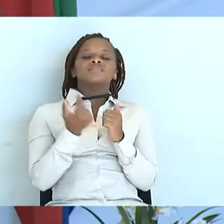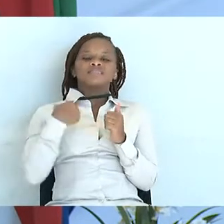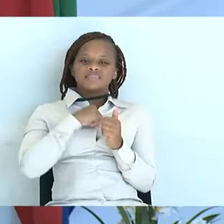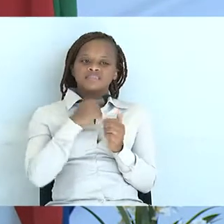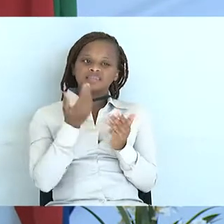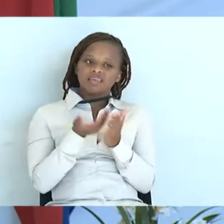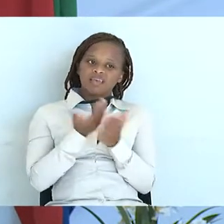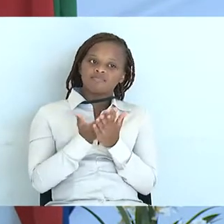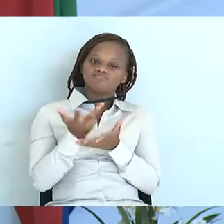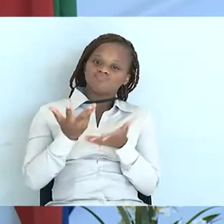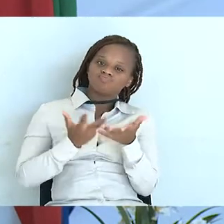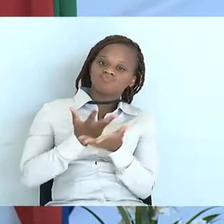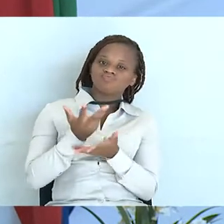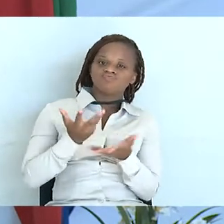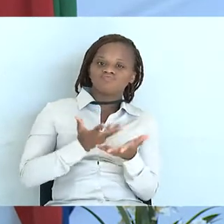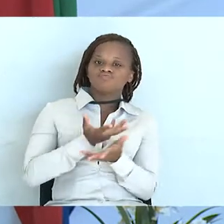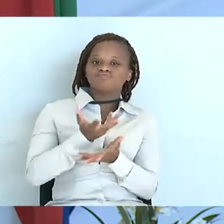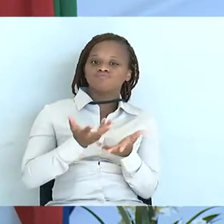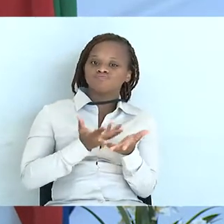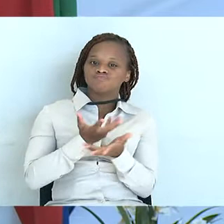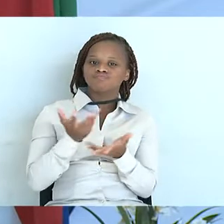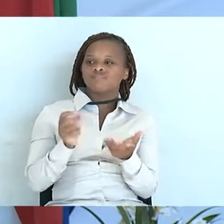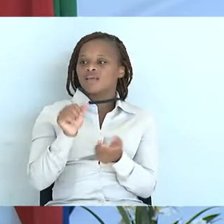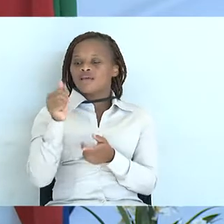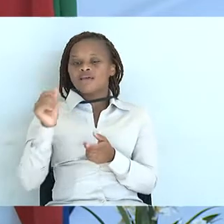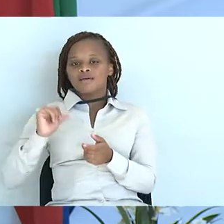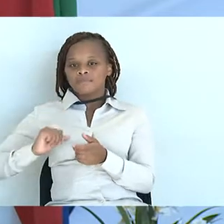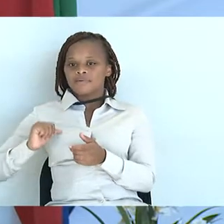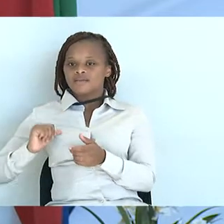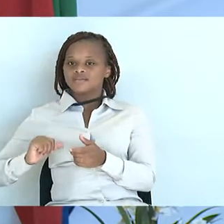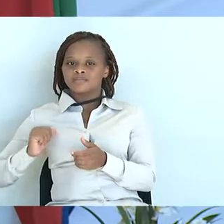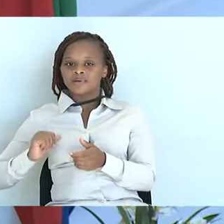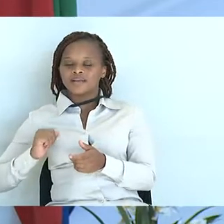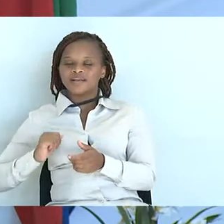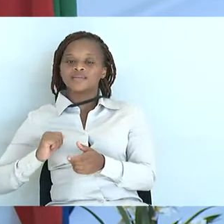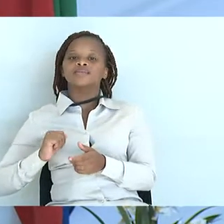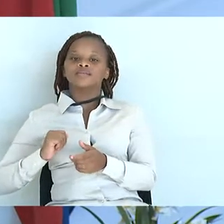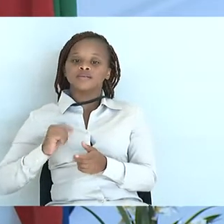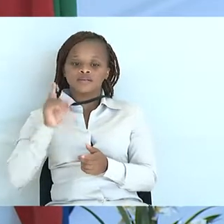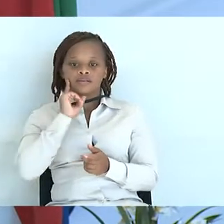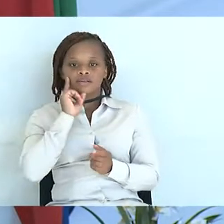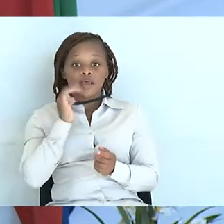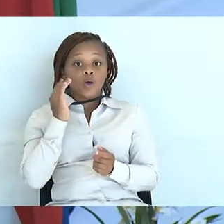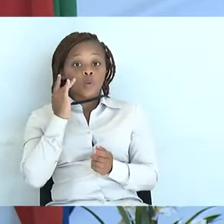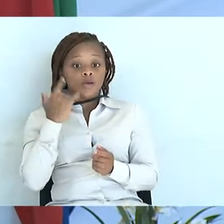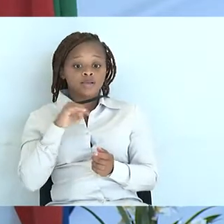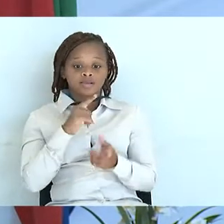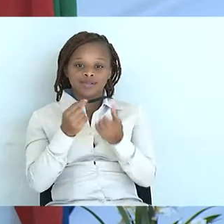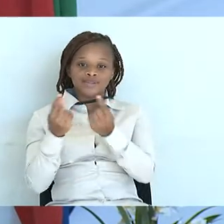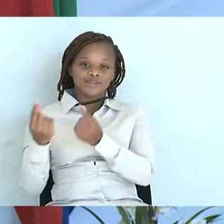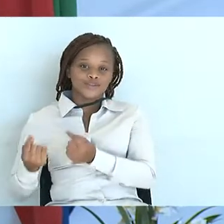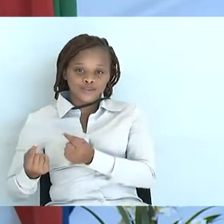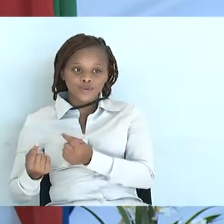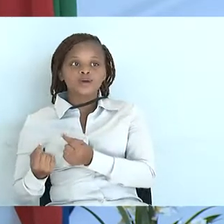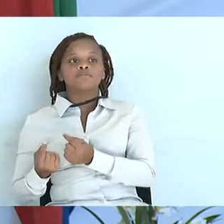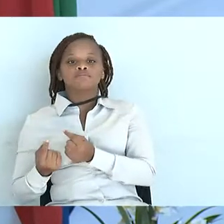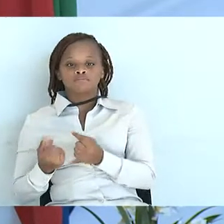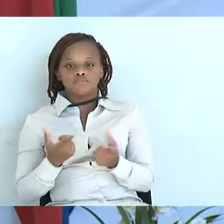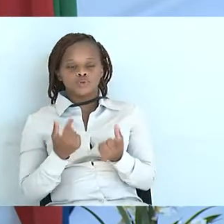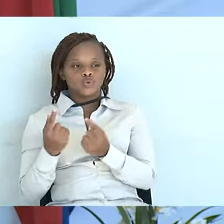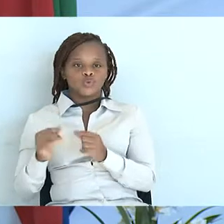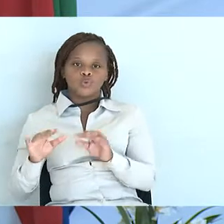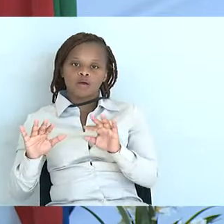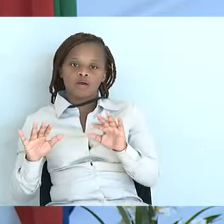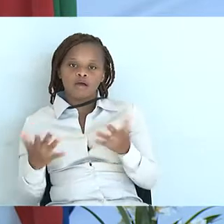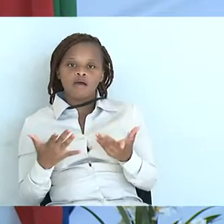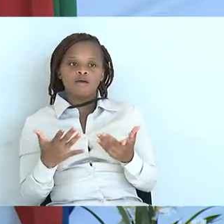these municipalities where we meet with women and they are assisted, in terms of how to package a